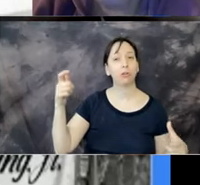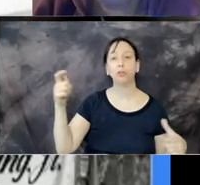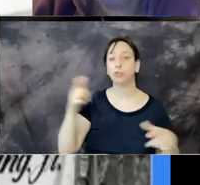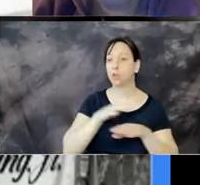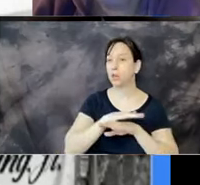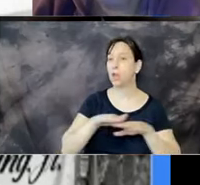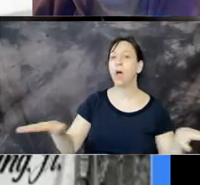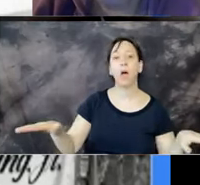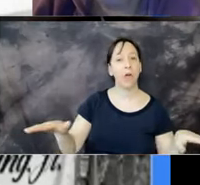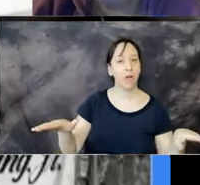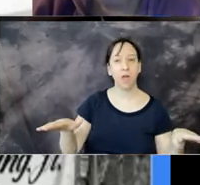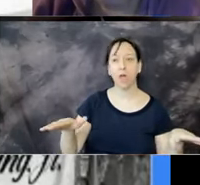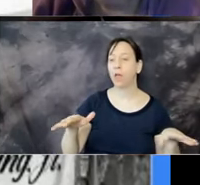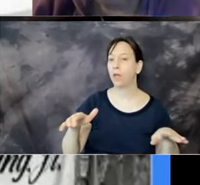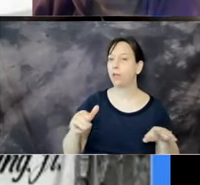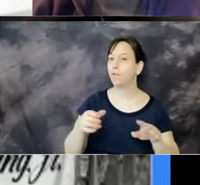non-violent.